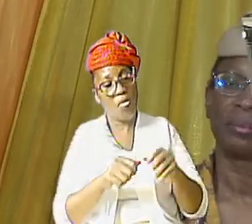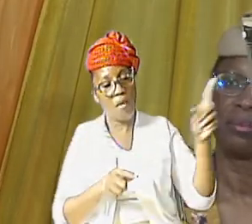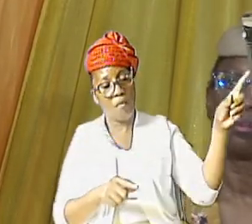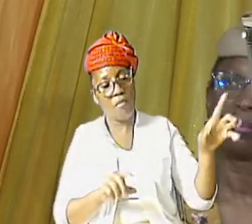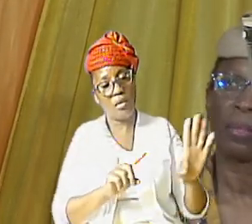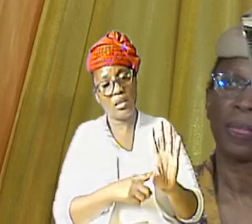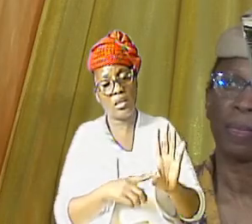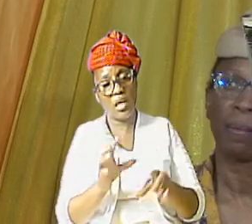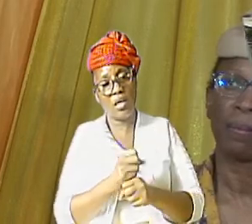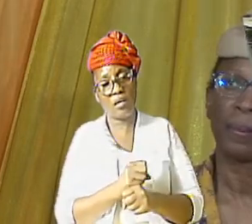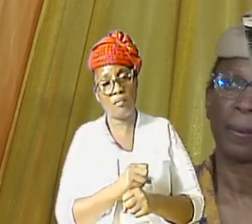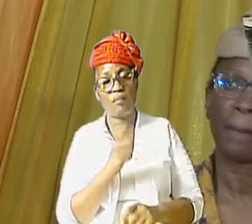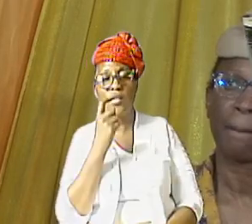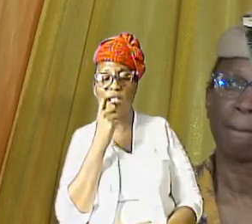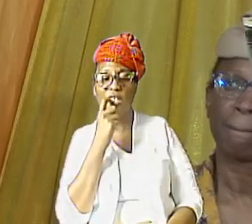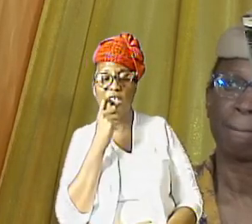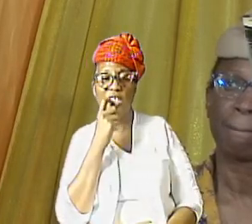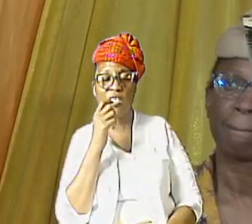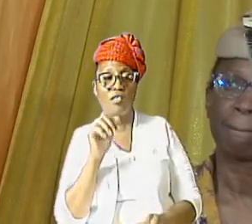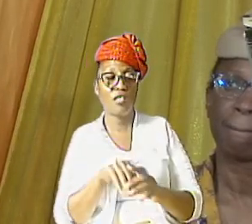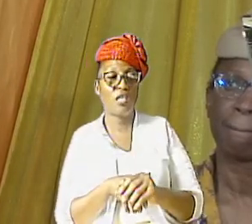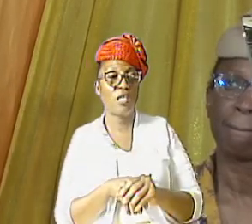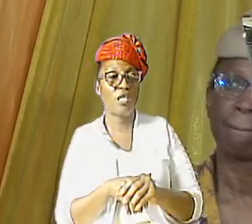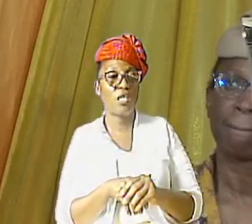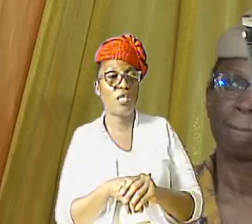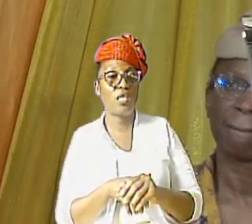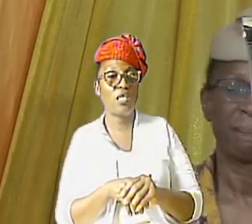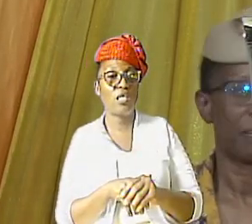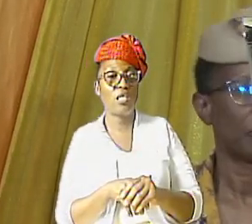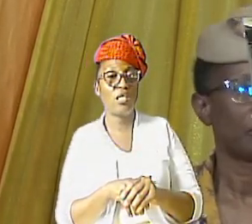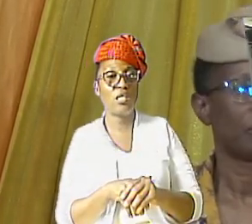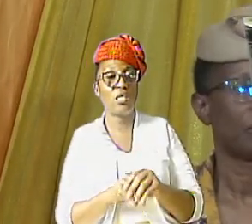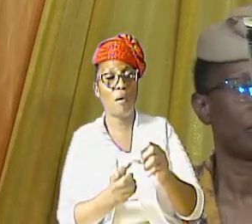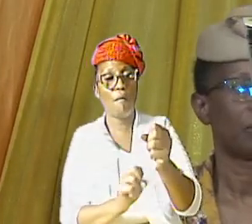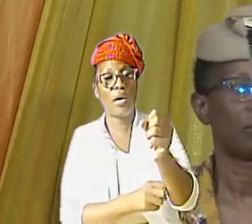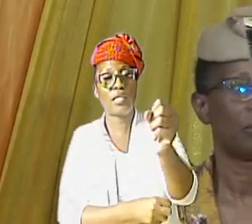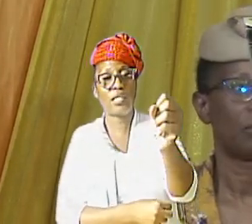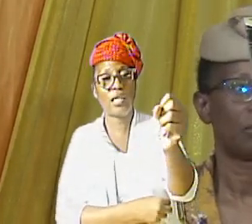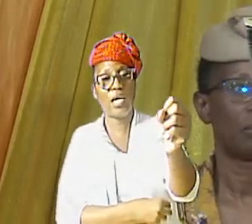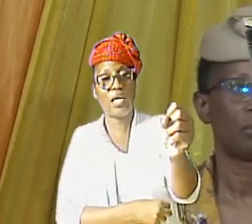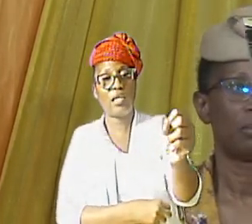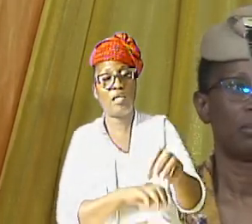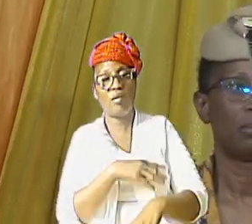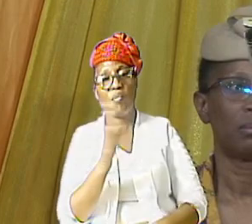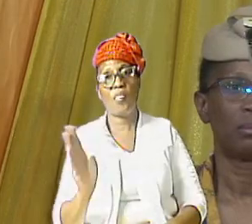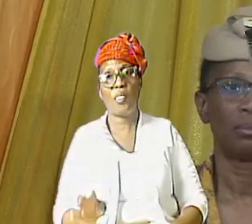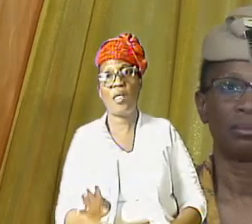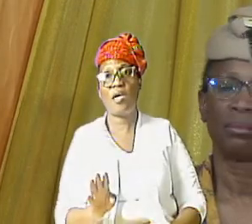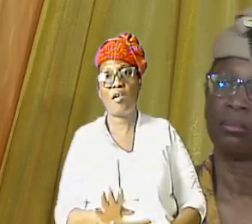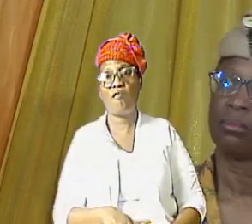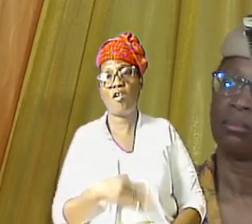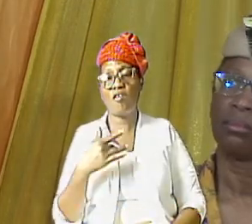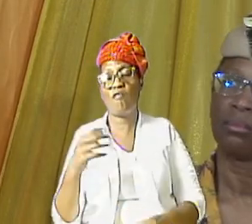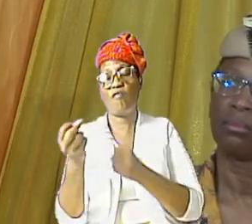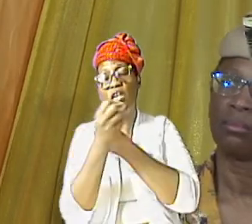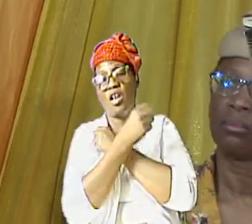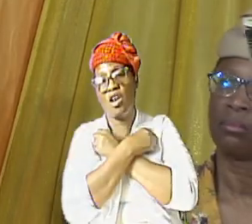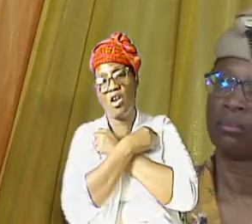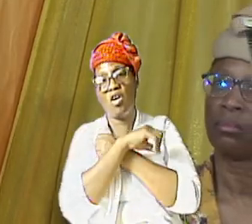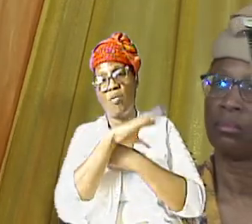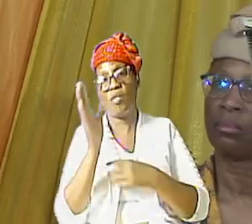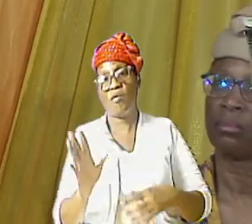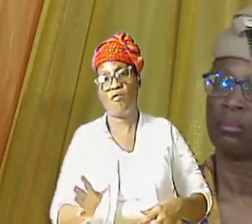get serious now. And while I was in the state of brokenness, I can tell you, I remember feeling unloved. I remember